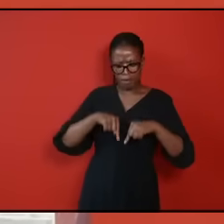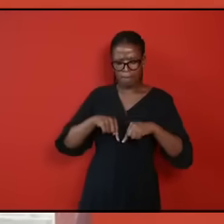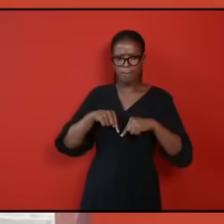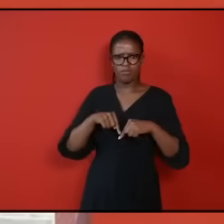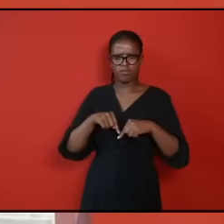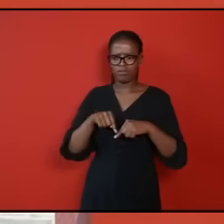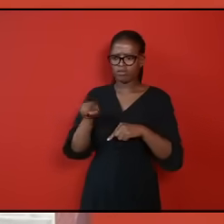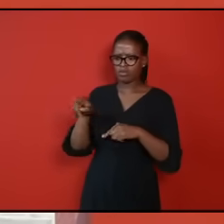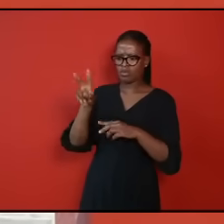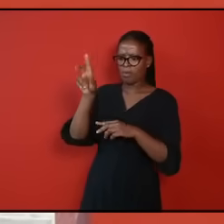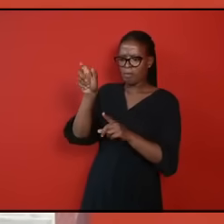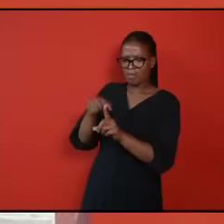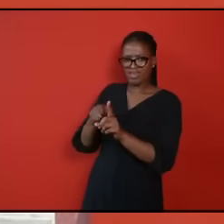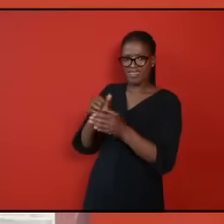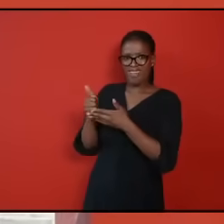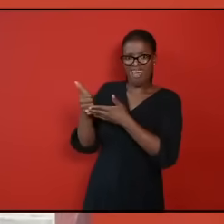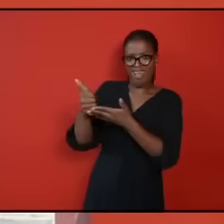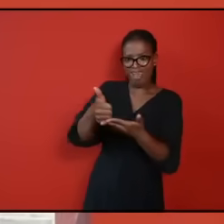them.